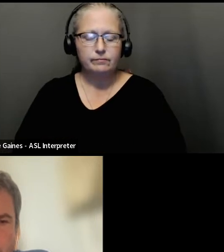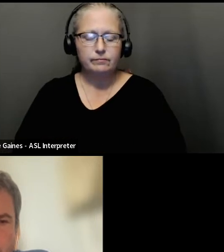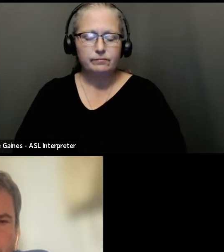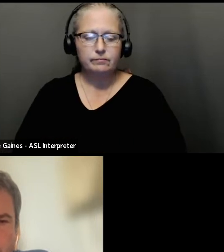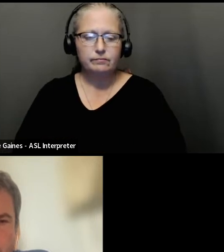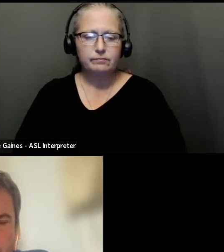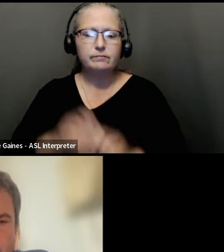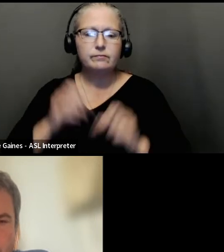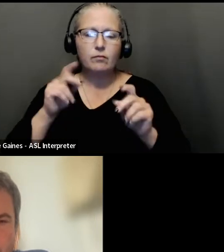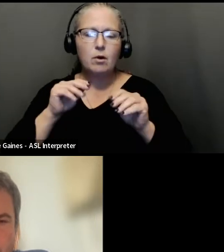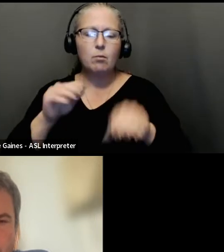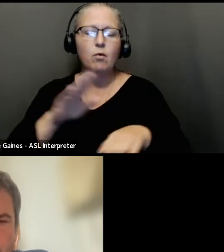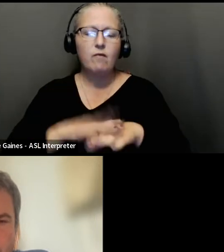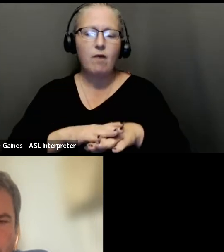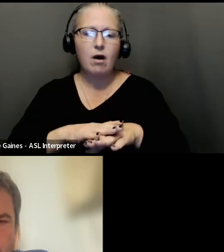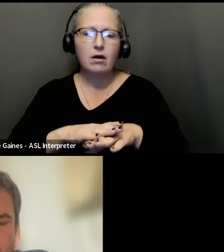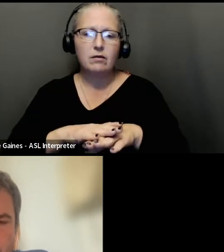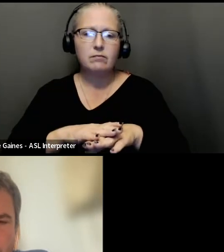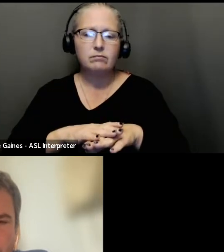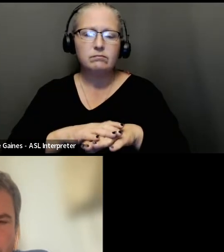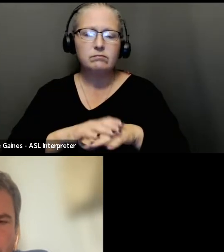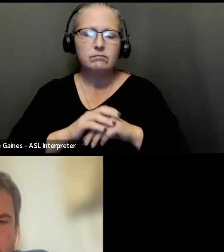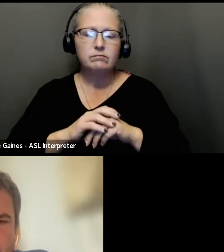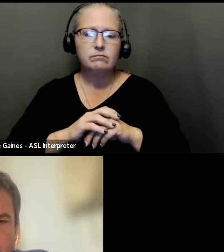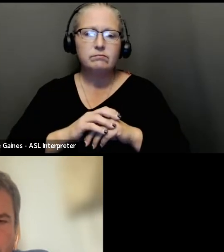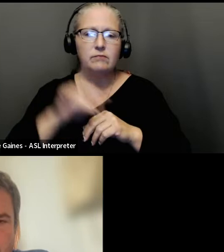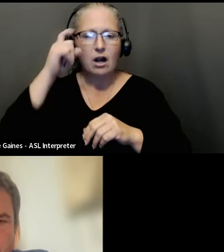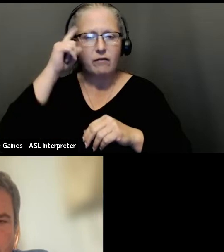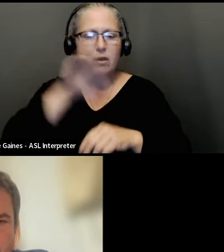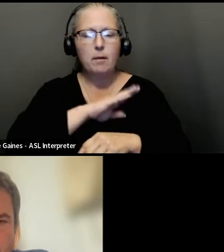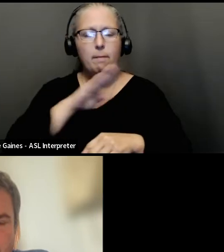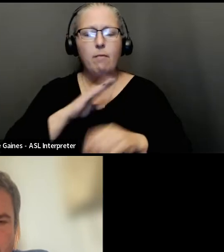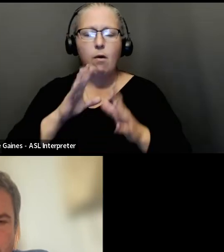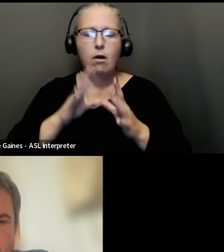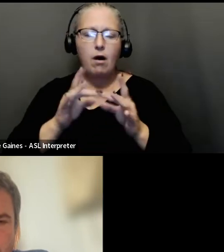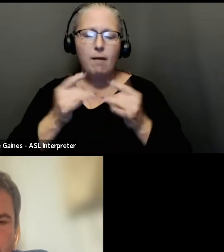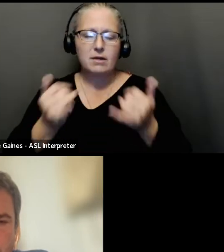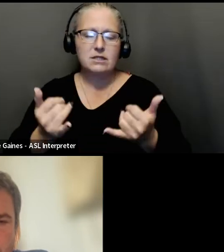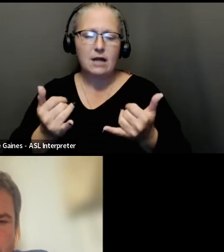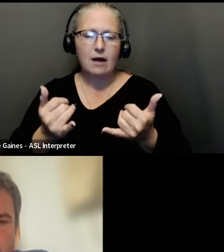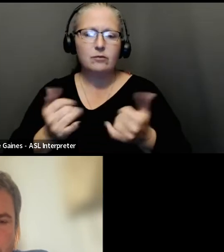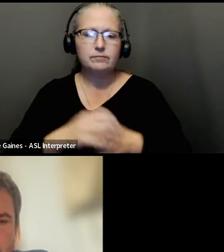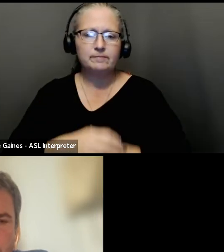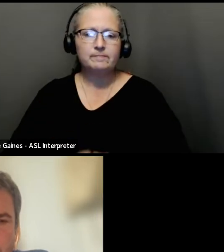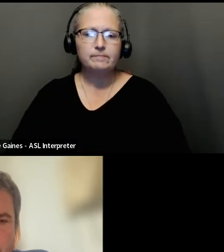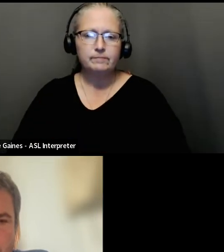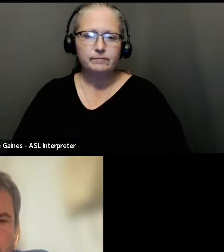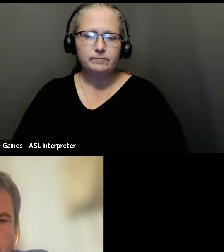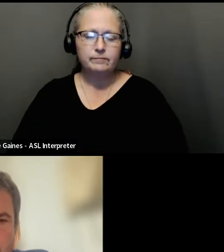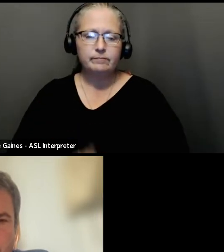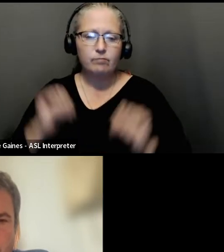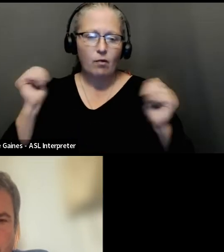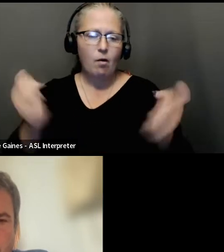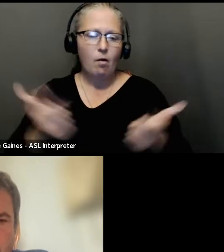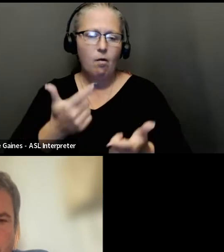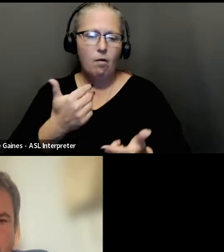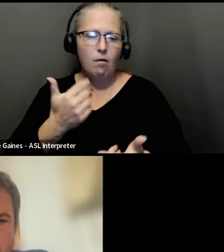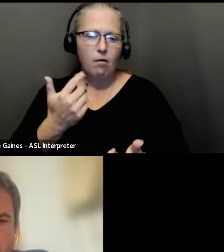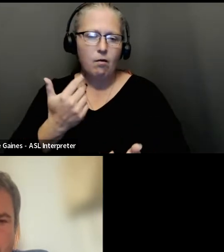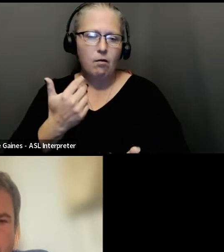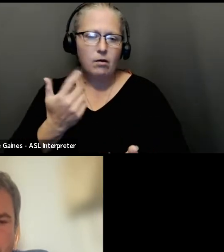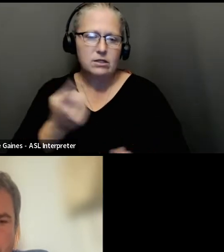Okay, we're going to move on to governing board comments now. I think we all have something to